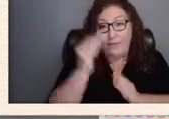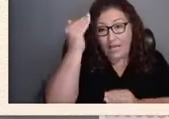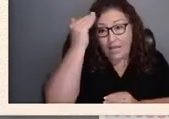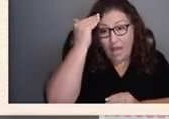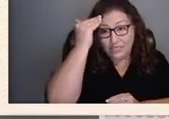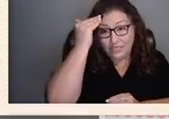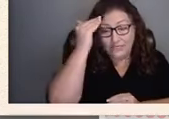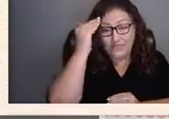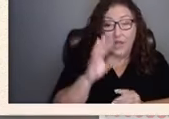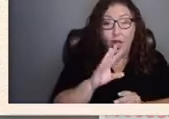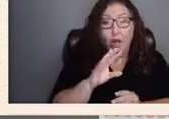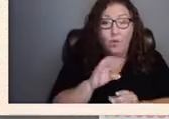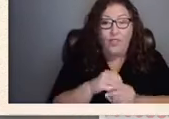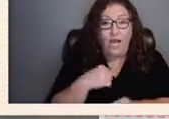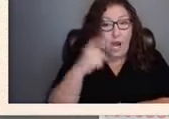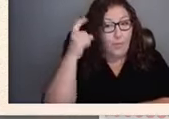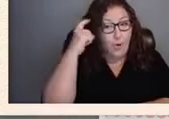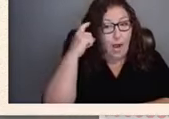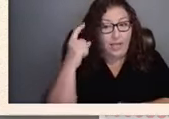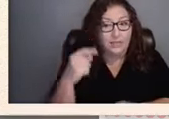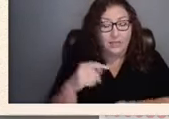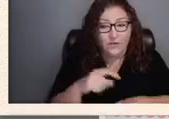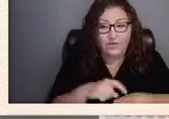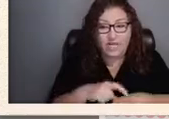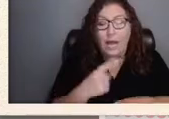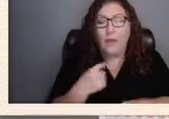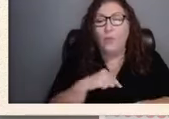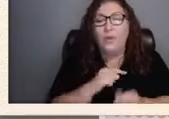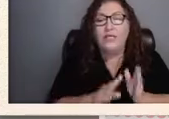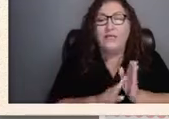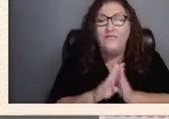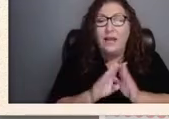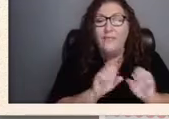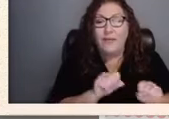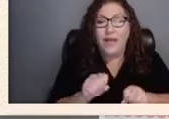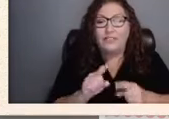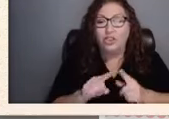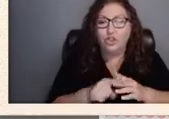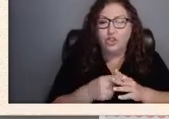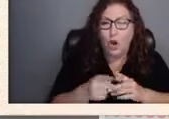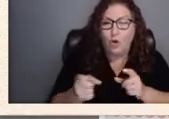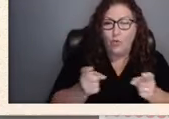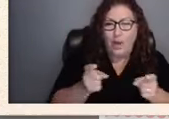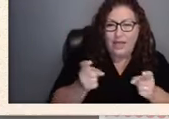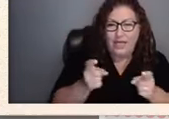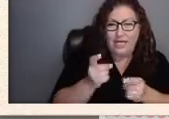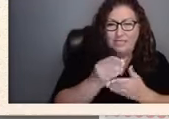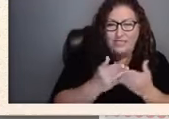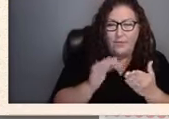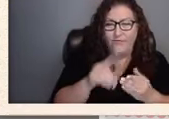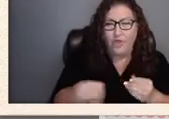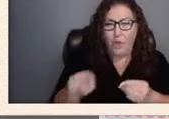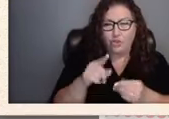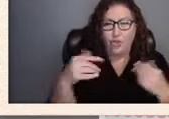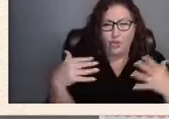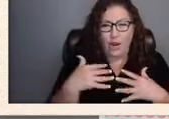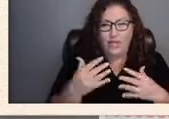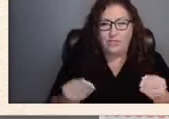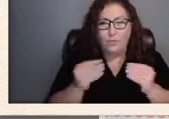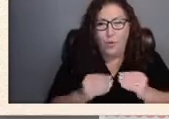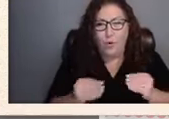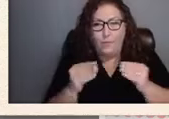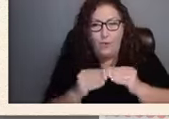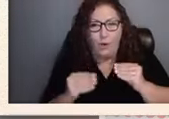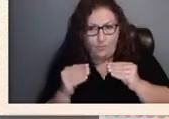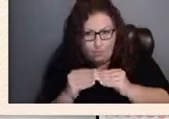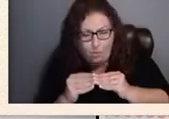time, we develop the capacity to start regulating some of these threats more and more and more so on our